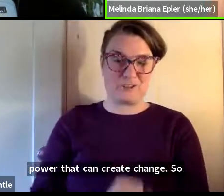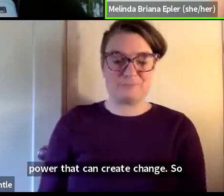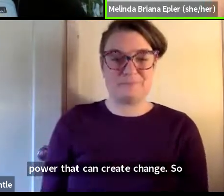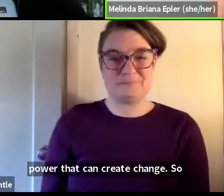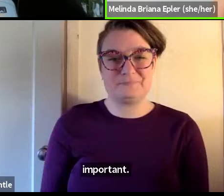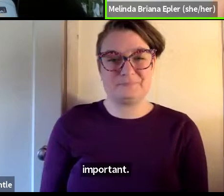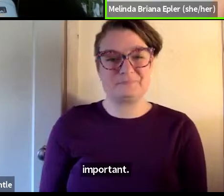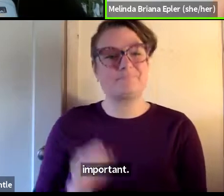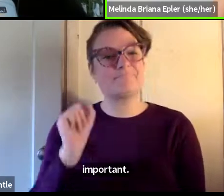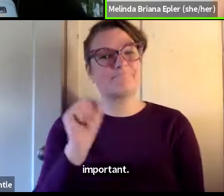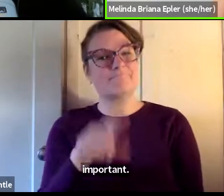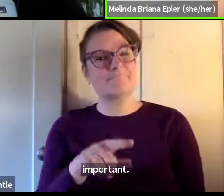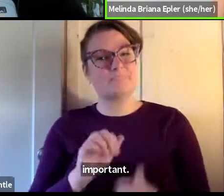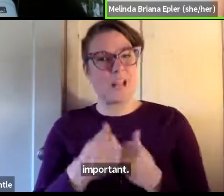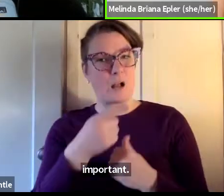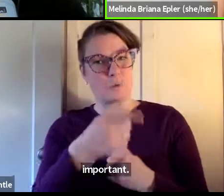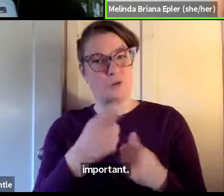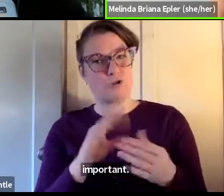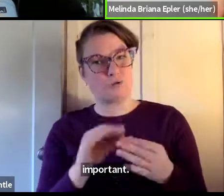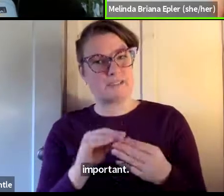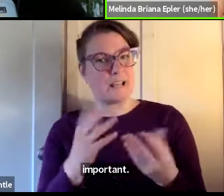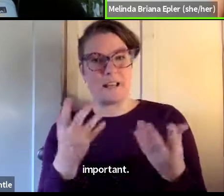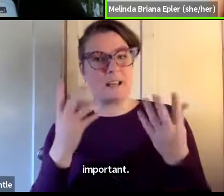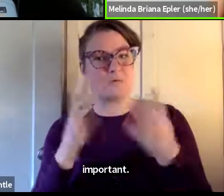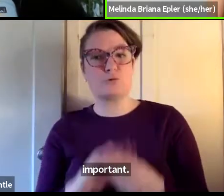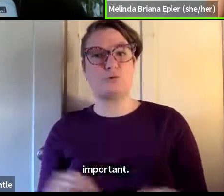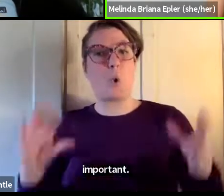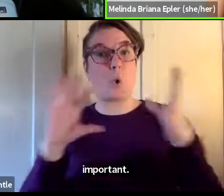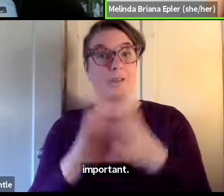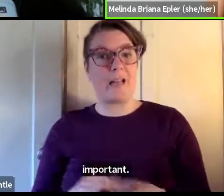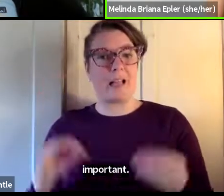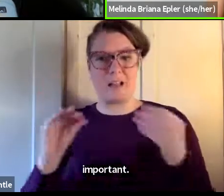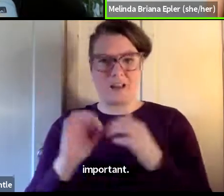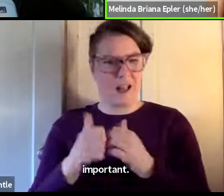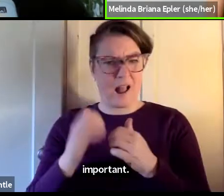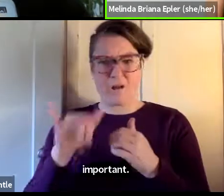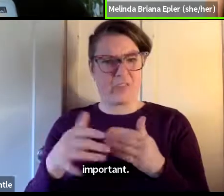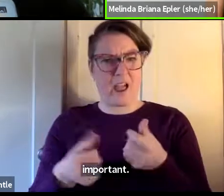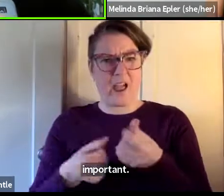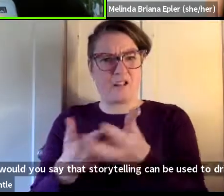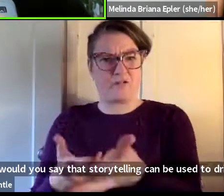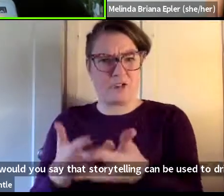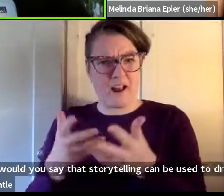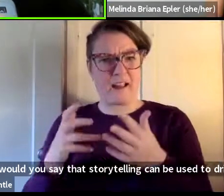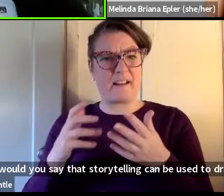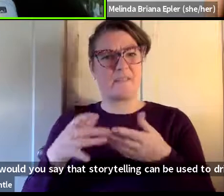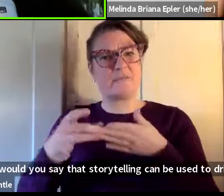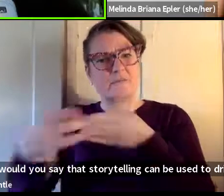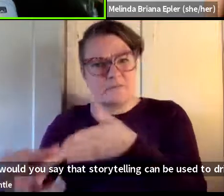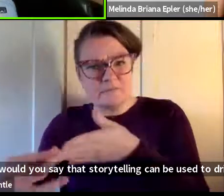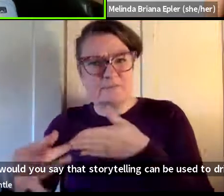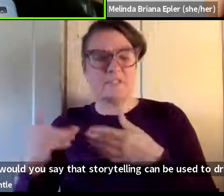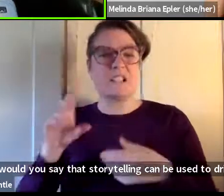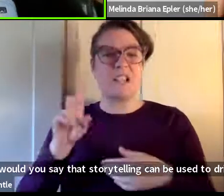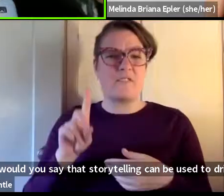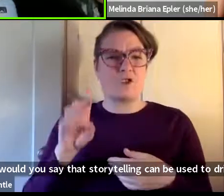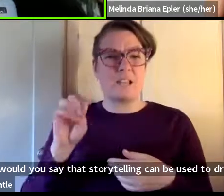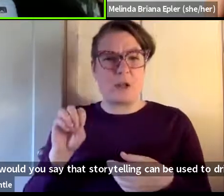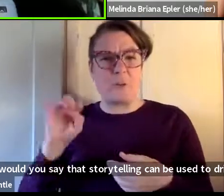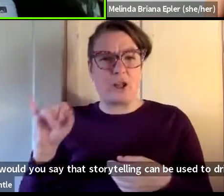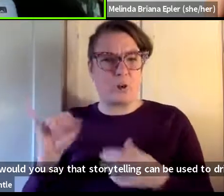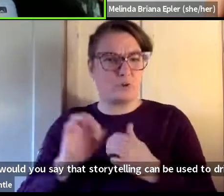So how would you say that storytelling can be used to drive diversity, equity, and inclusion? Yeah, I think that one of the